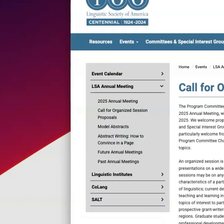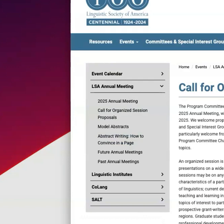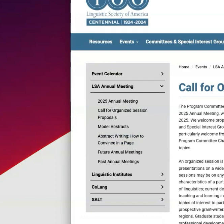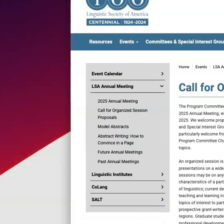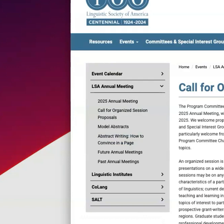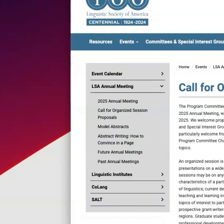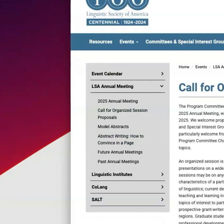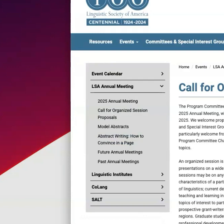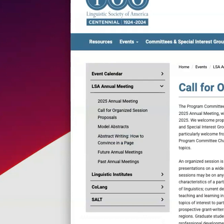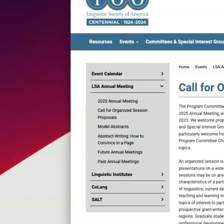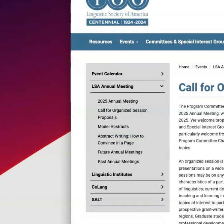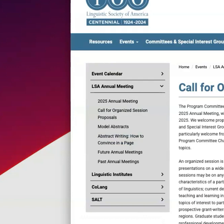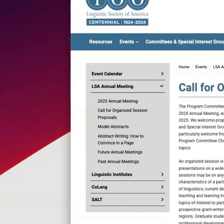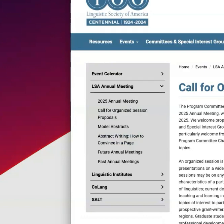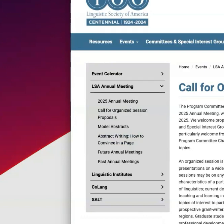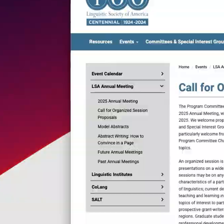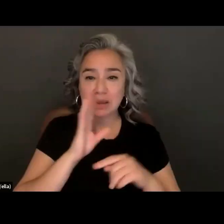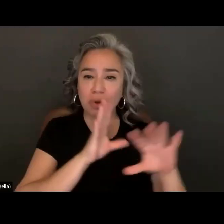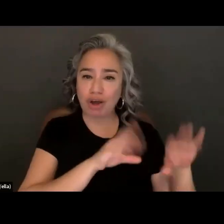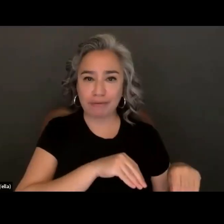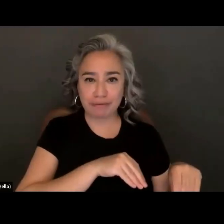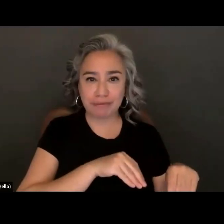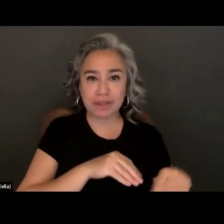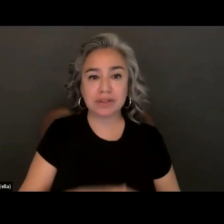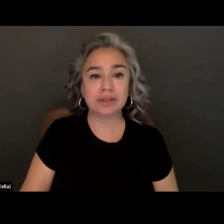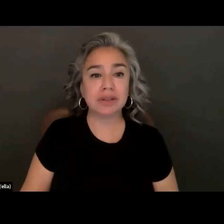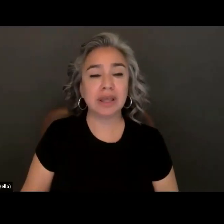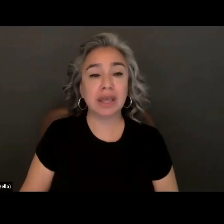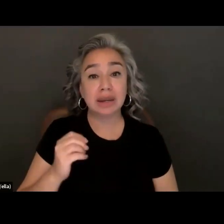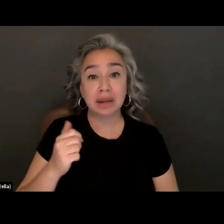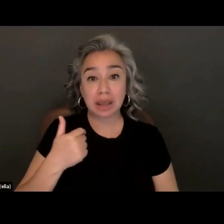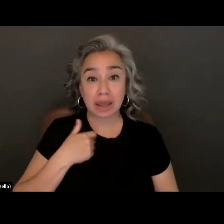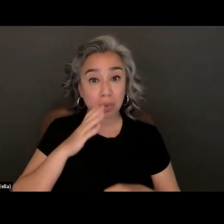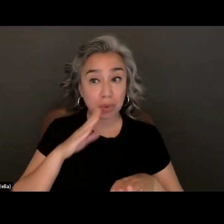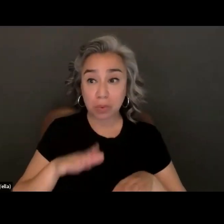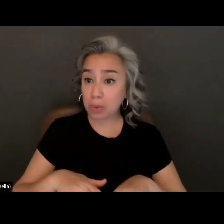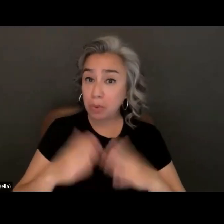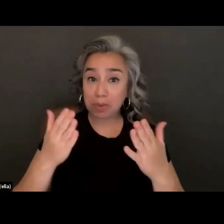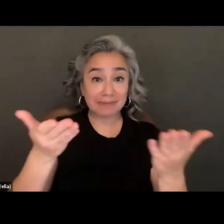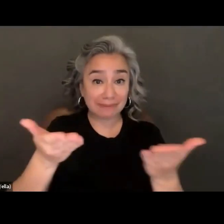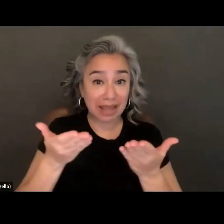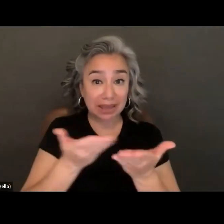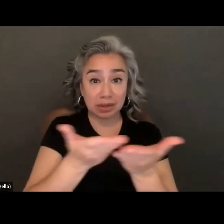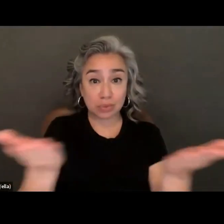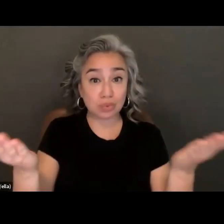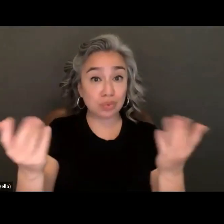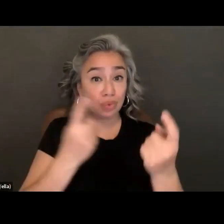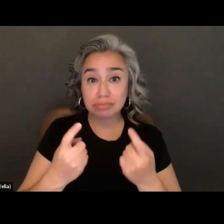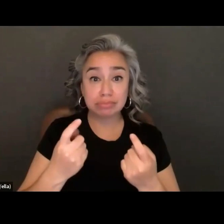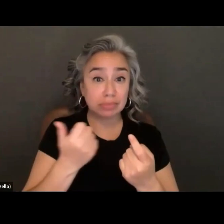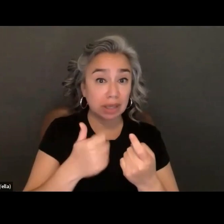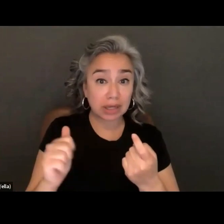15 minutes left. I'm going to stop sharing here, and I will open it up at this point for